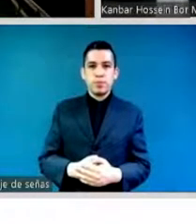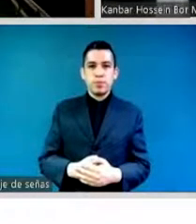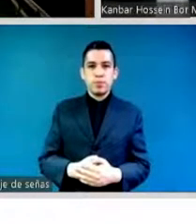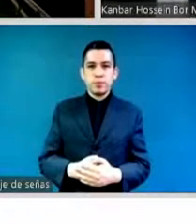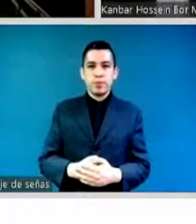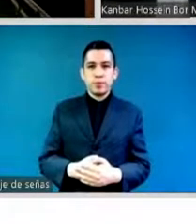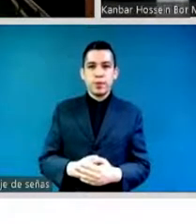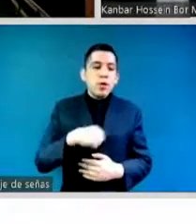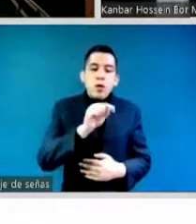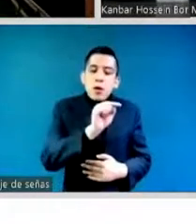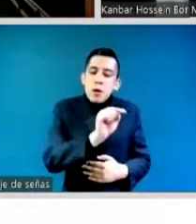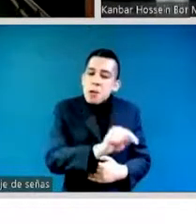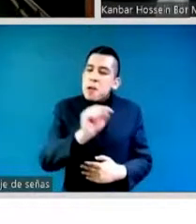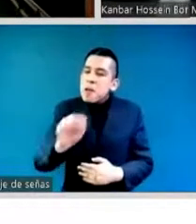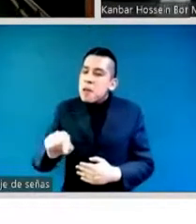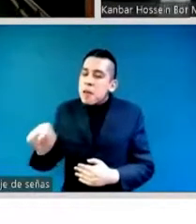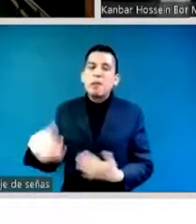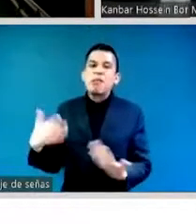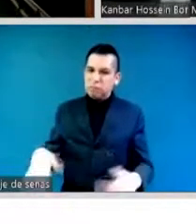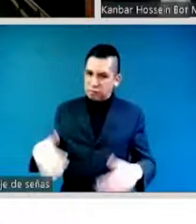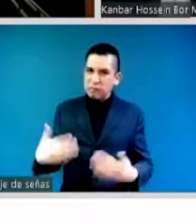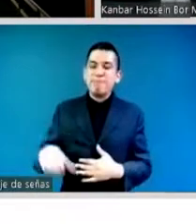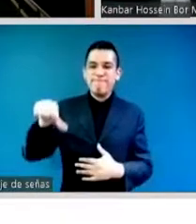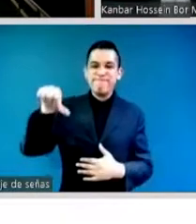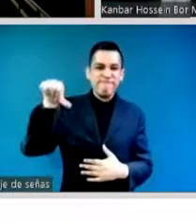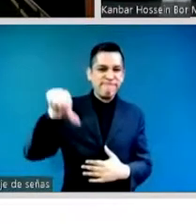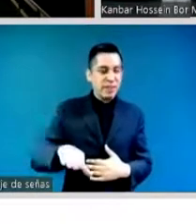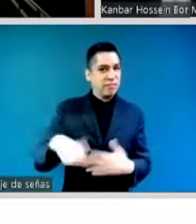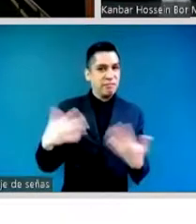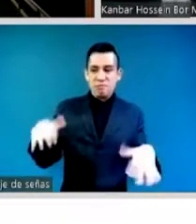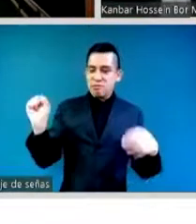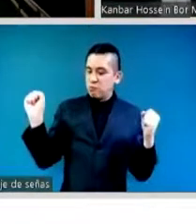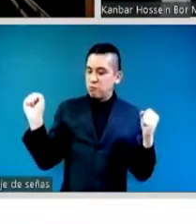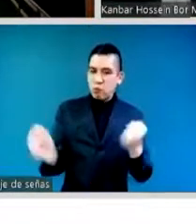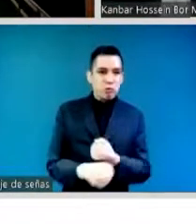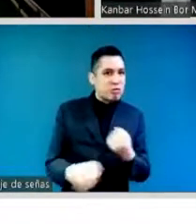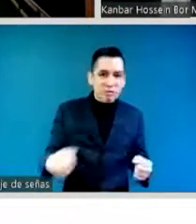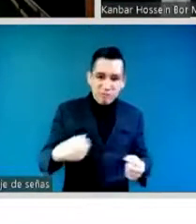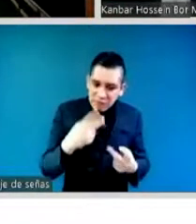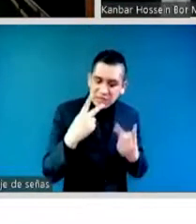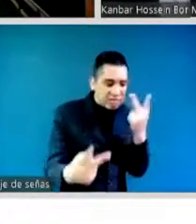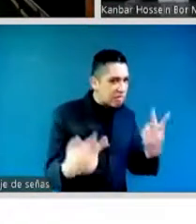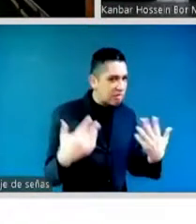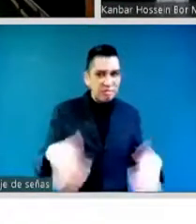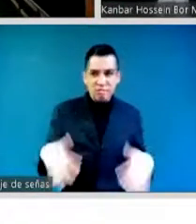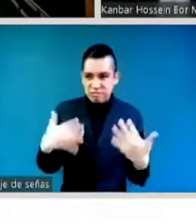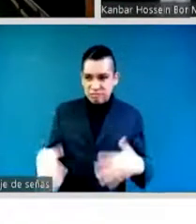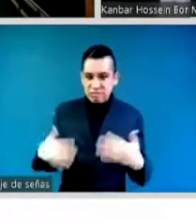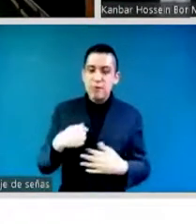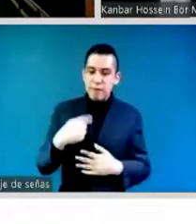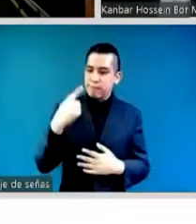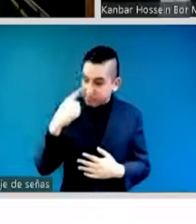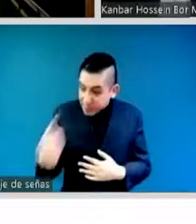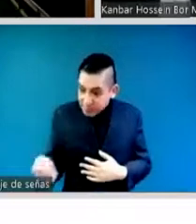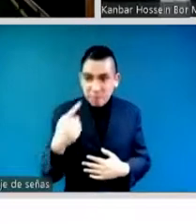identified by women, and some of them, 4%, actually quit their jobs as a result of this. There's also the